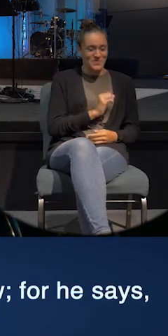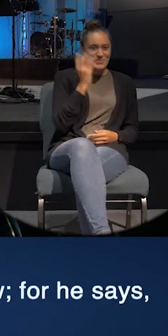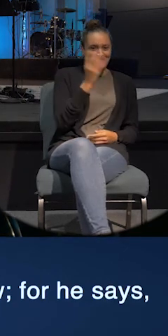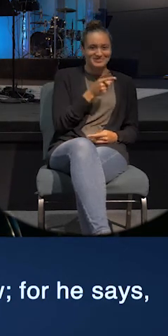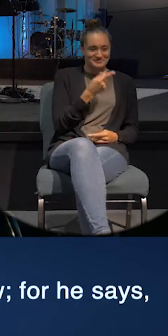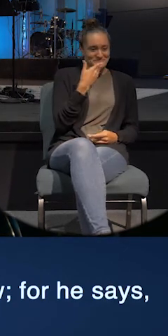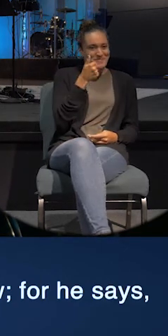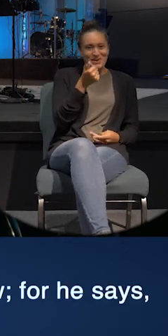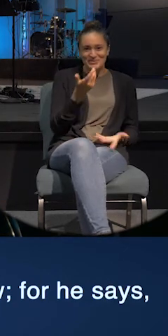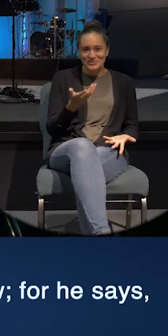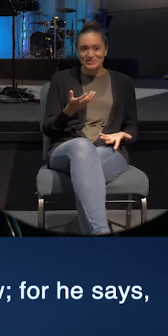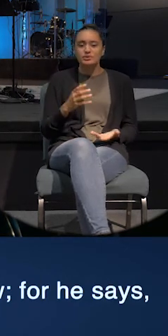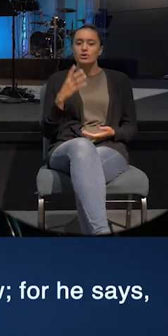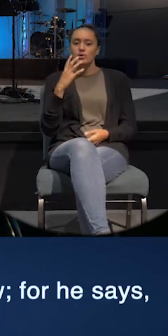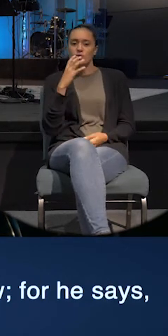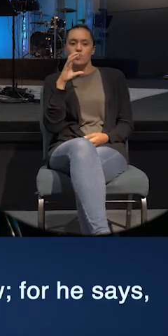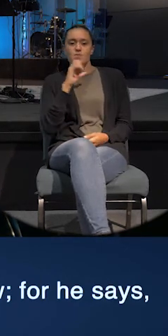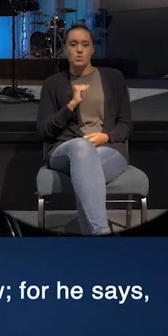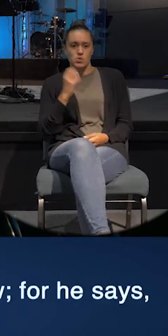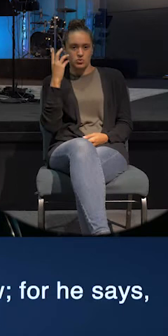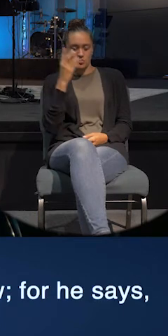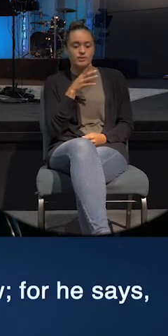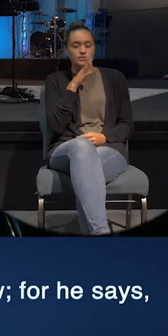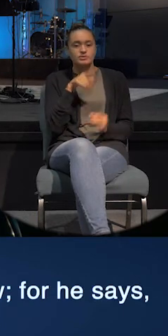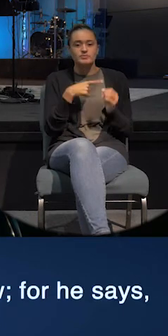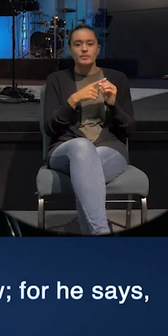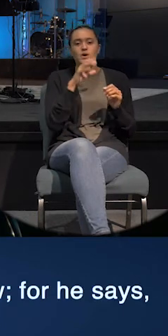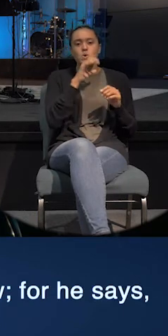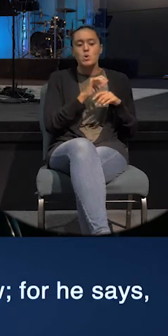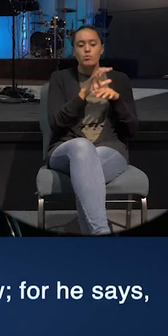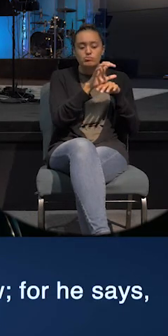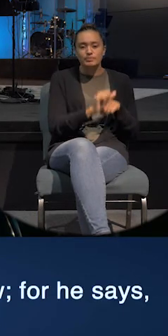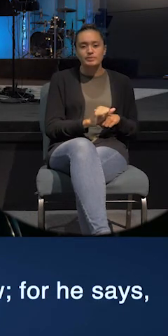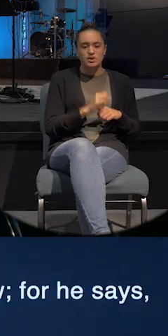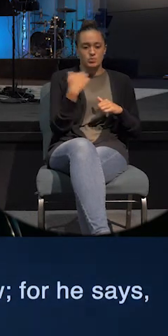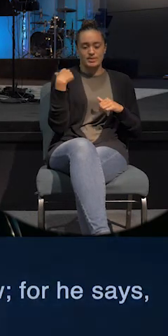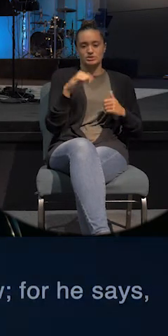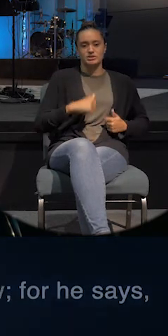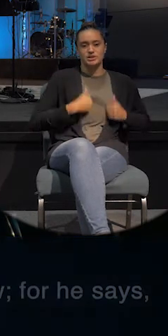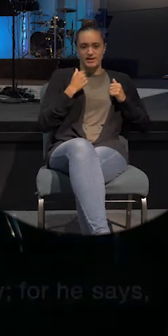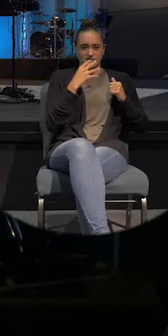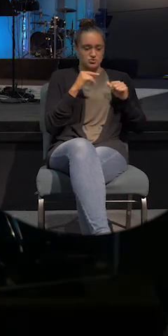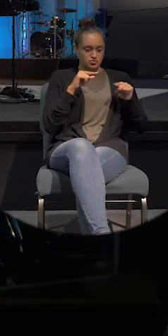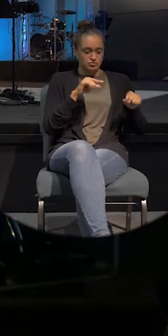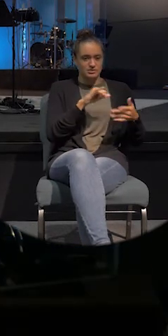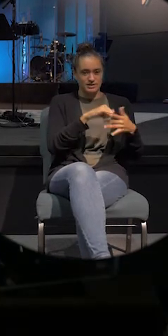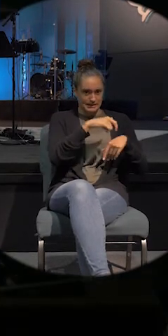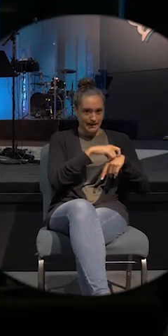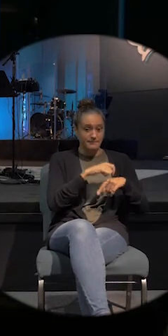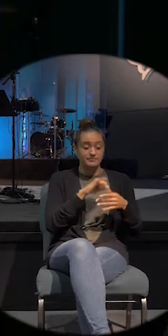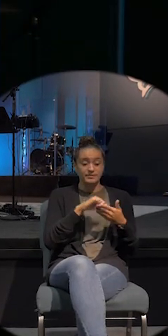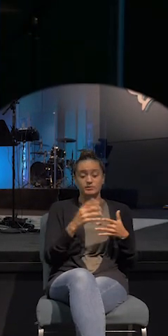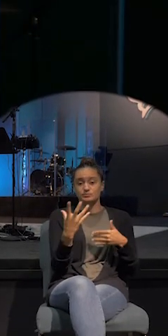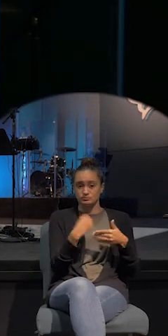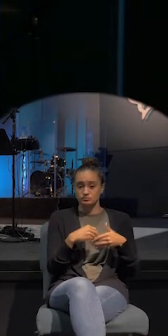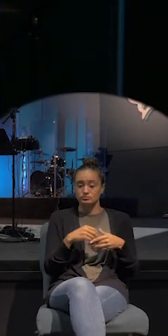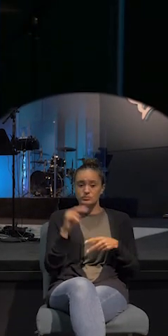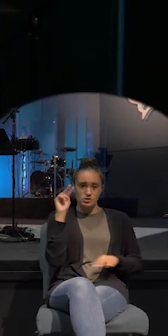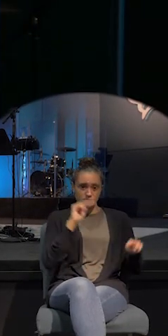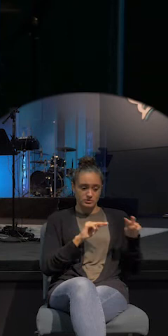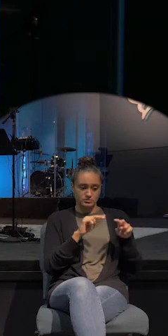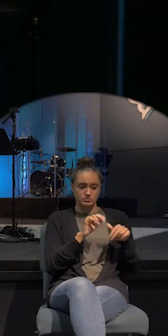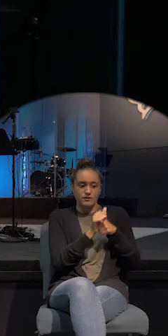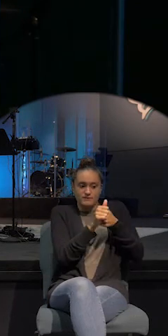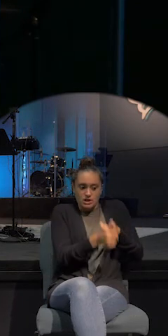old practices of life, the religious life of the Jews of his day. That included the observation of Moses'